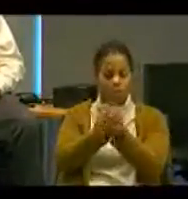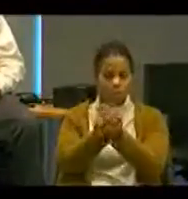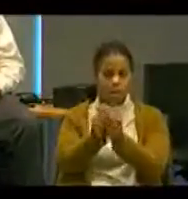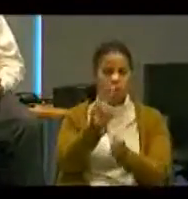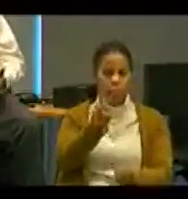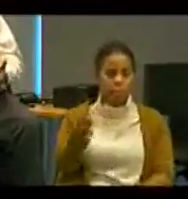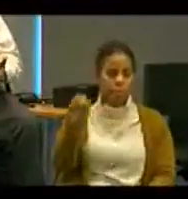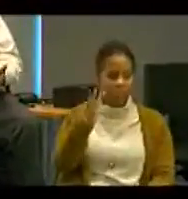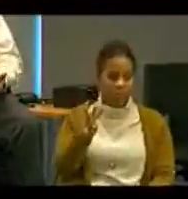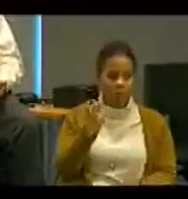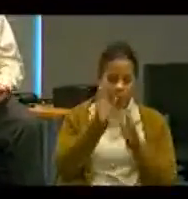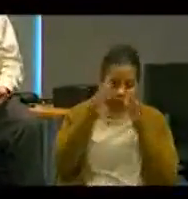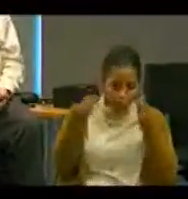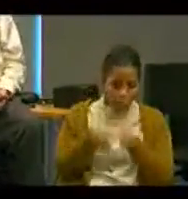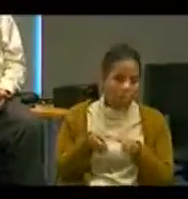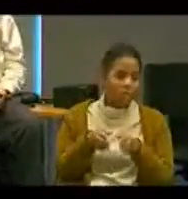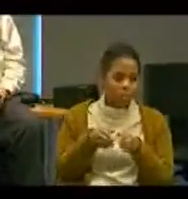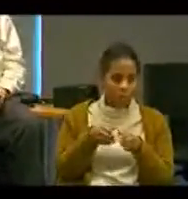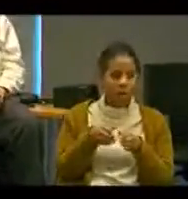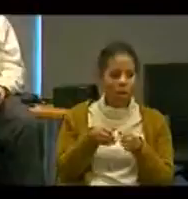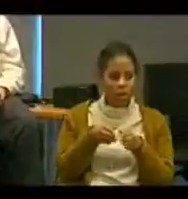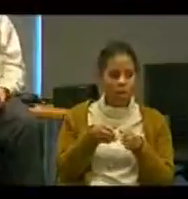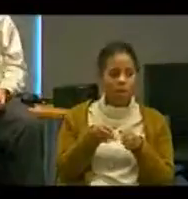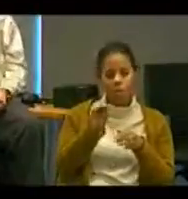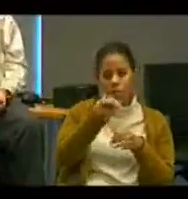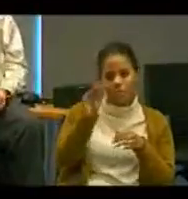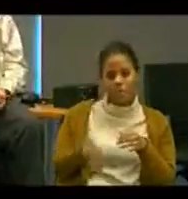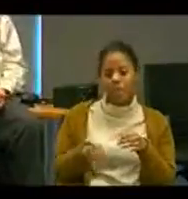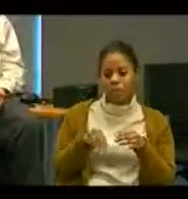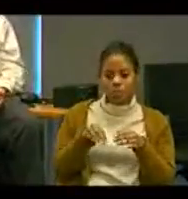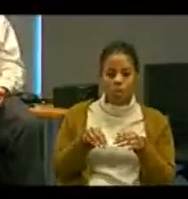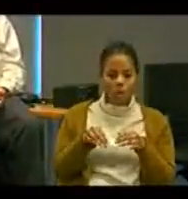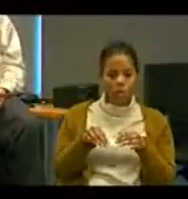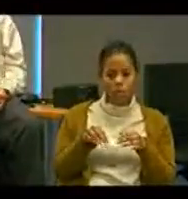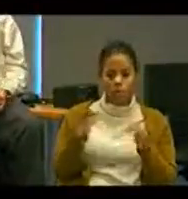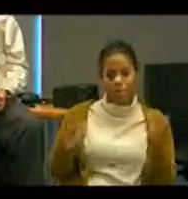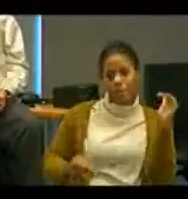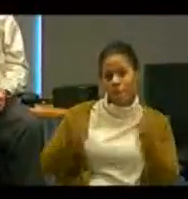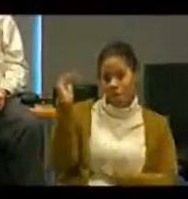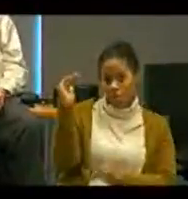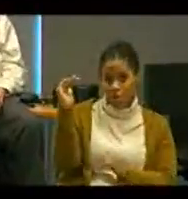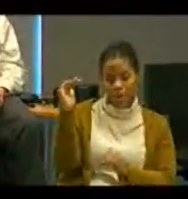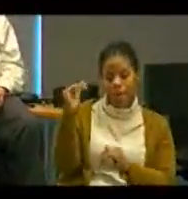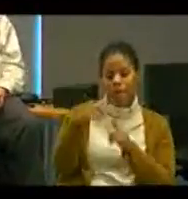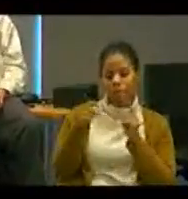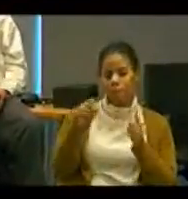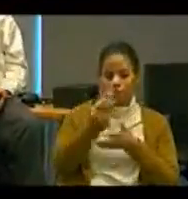relative percentages in different in terms of disparity, which was taken as evidence of discrimination.